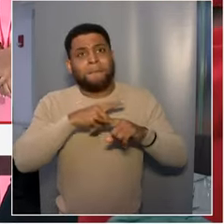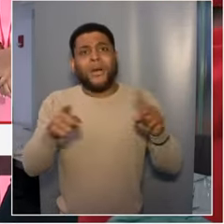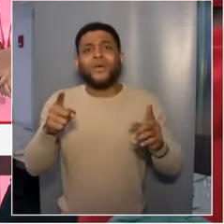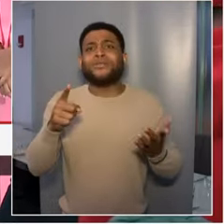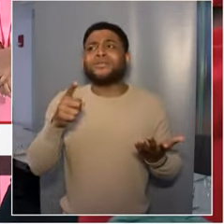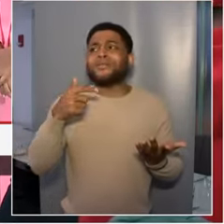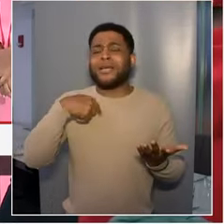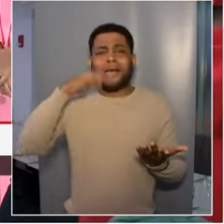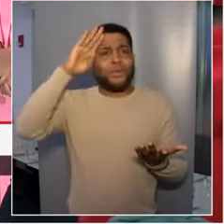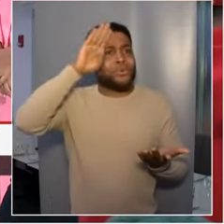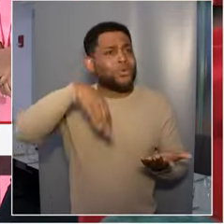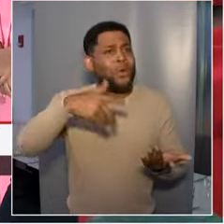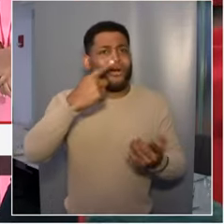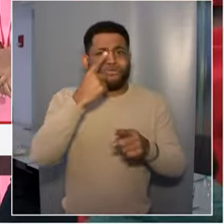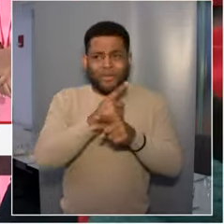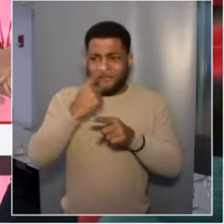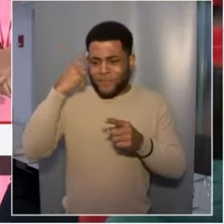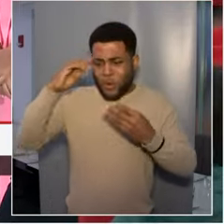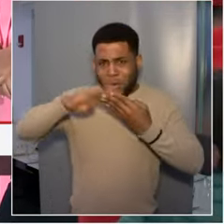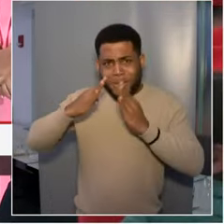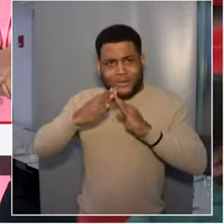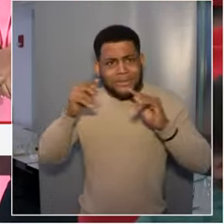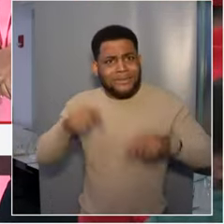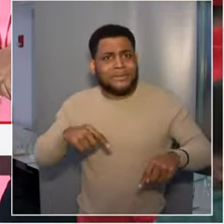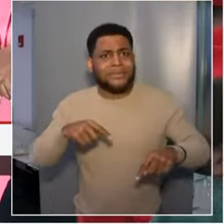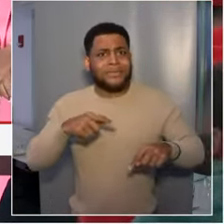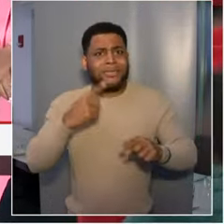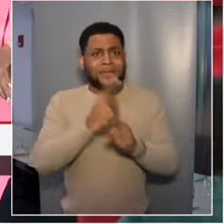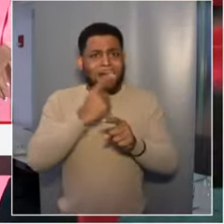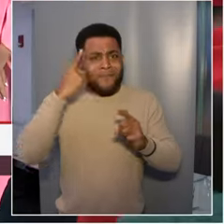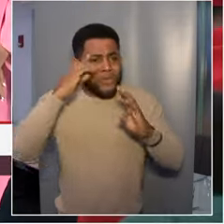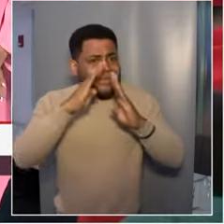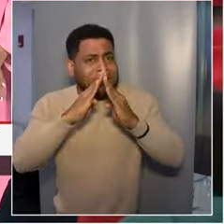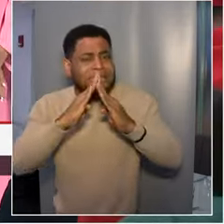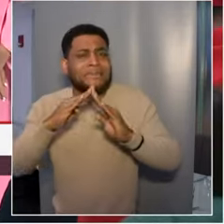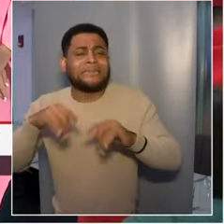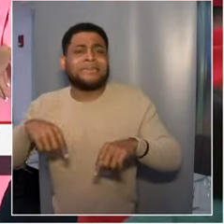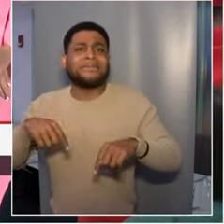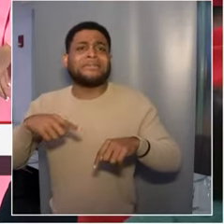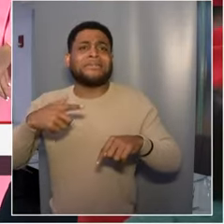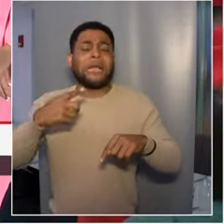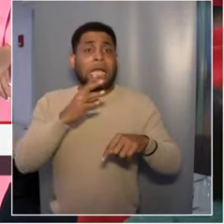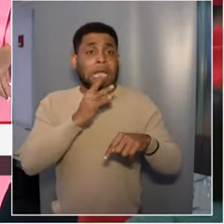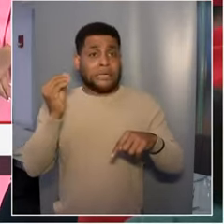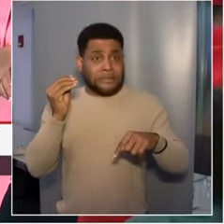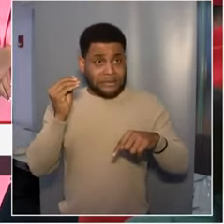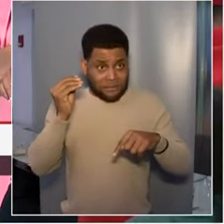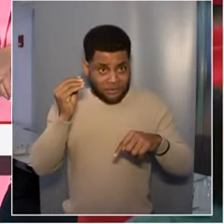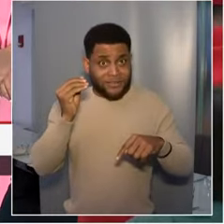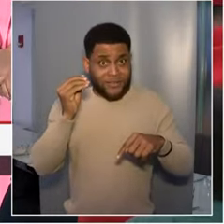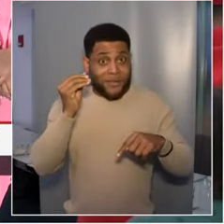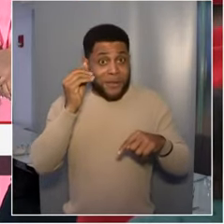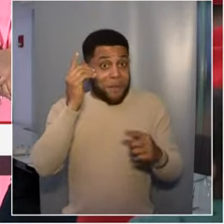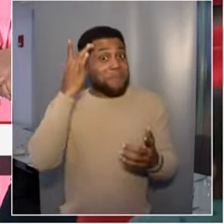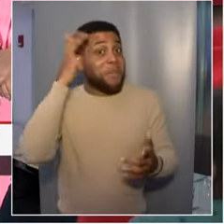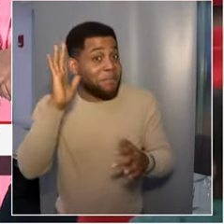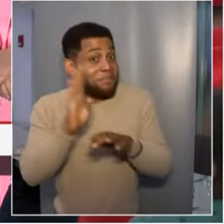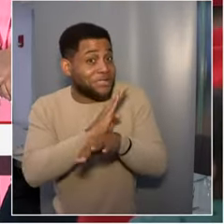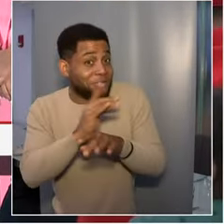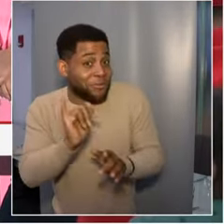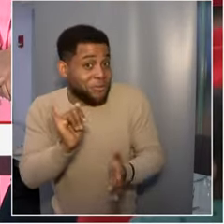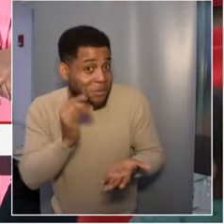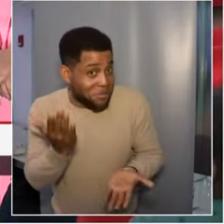thing for the city, the right thing for us, it's a really smart business deal. And Phil made